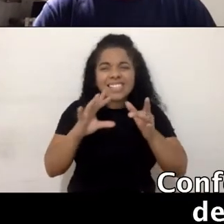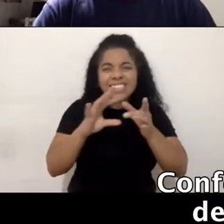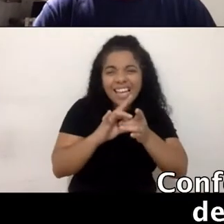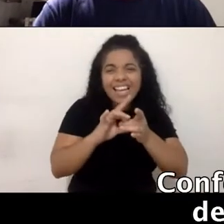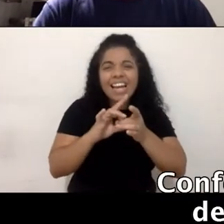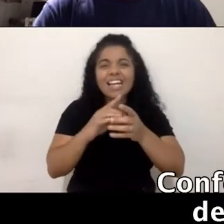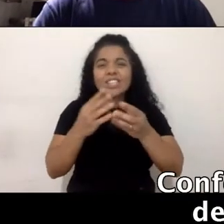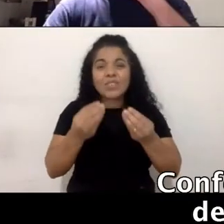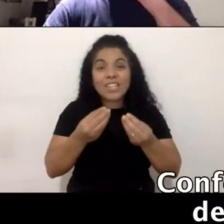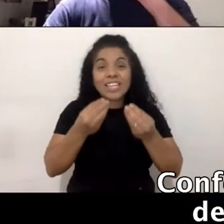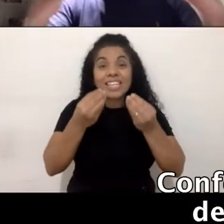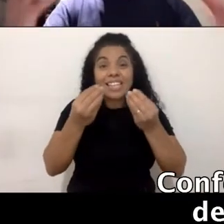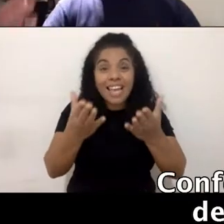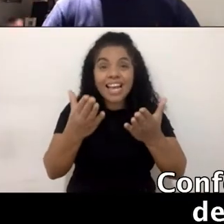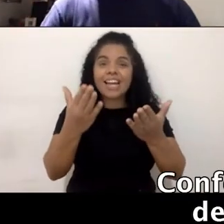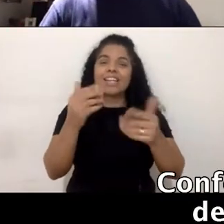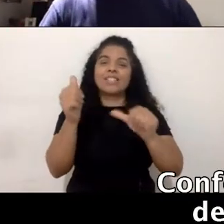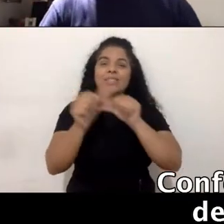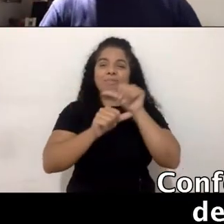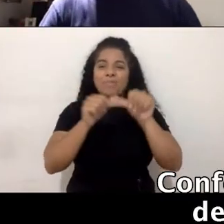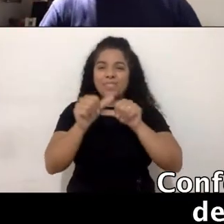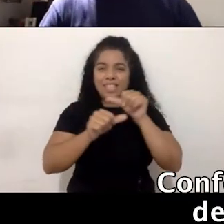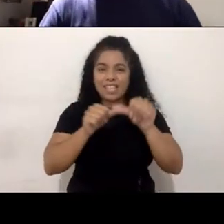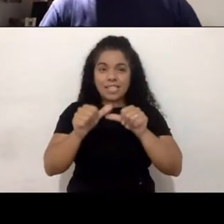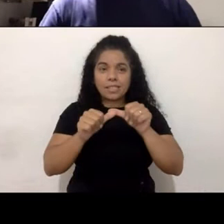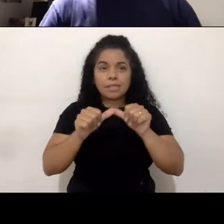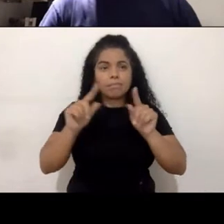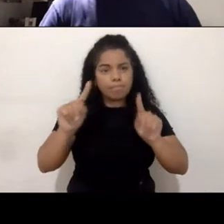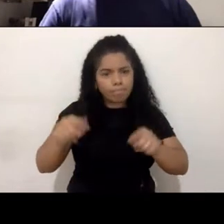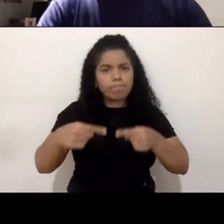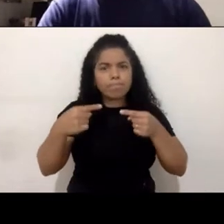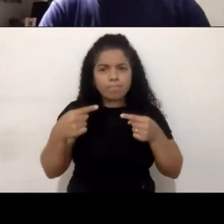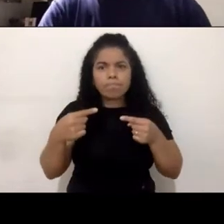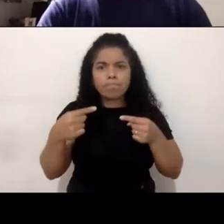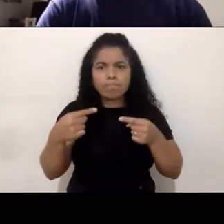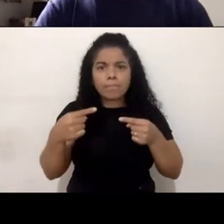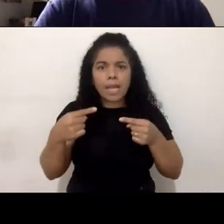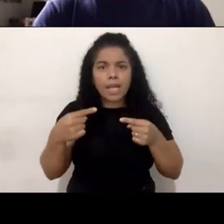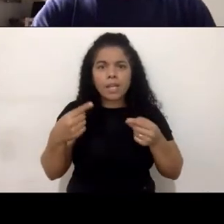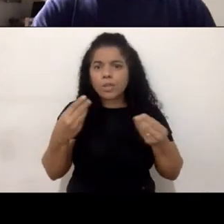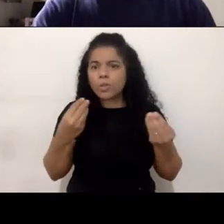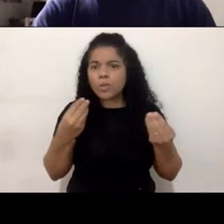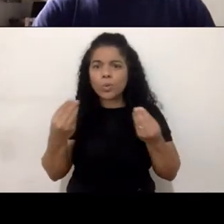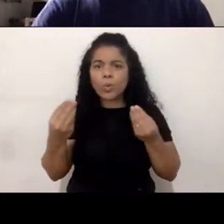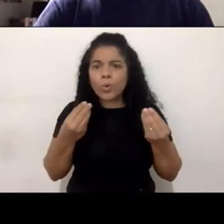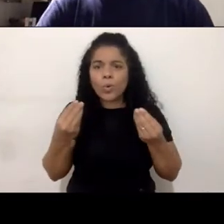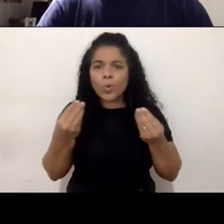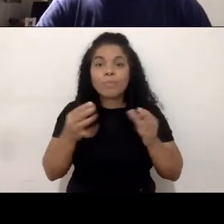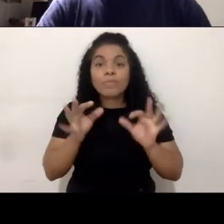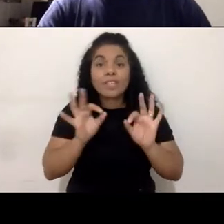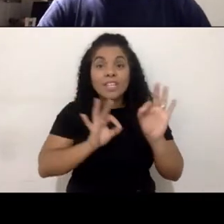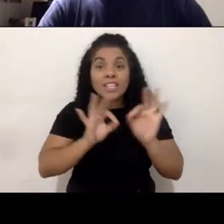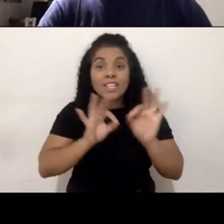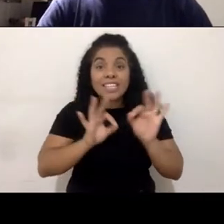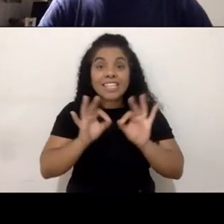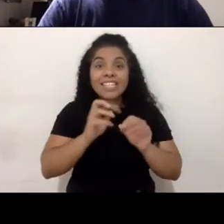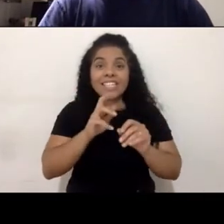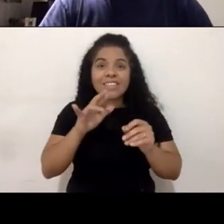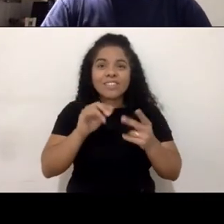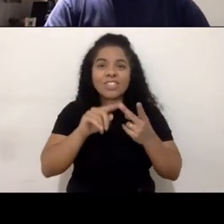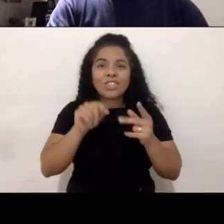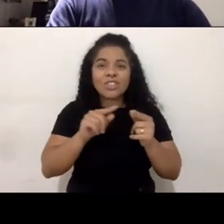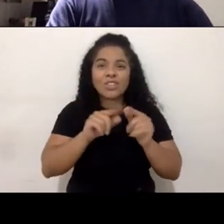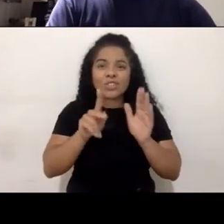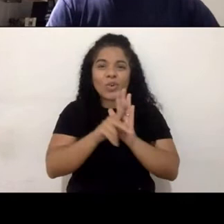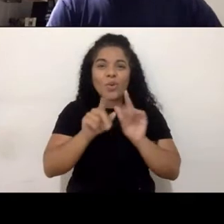There's a challenge as an infrastructure project goes, as a stack, let's say a Terraform project grows, are that it becomes slower and